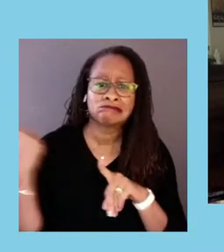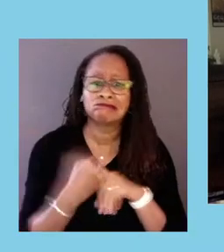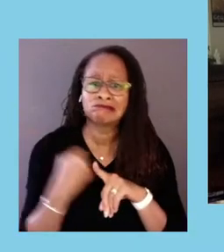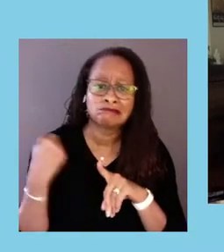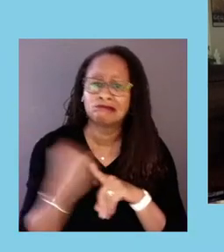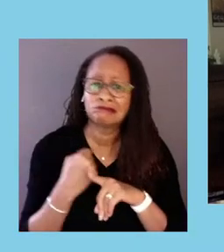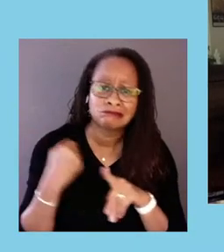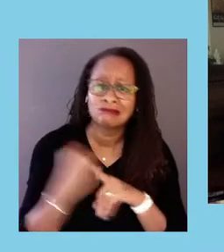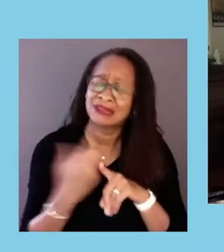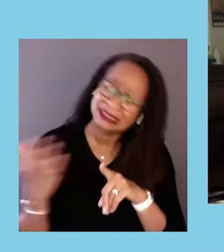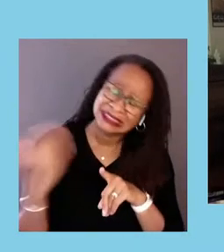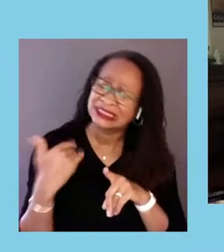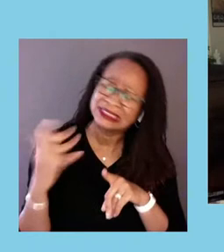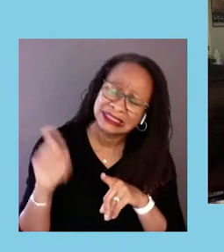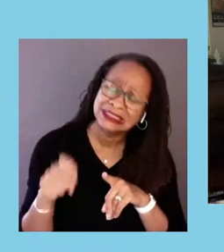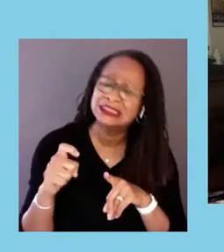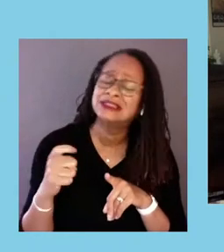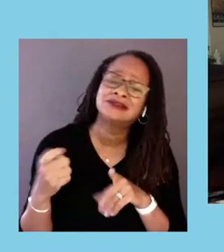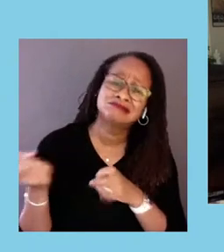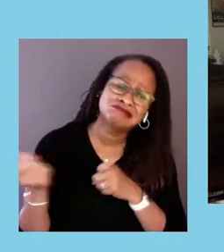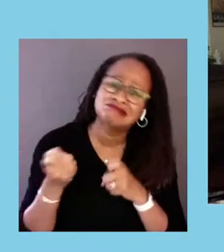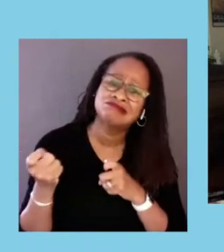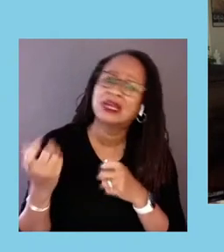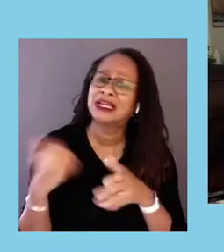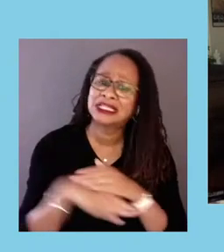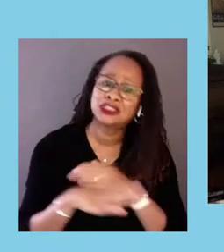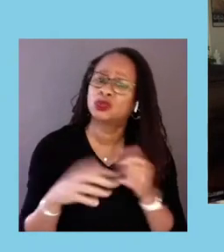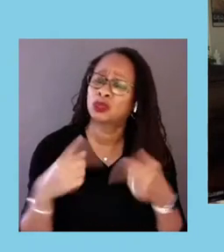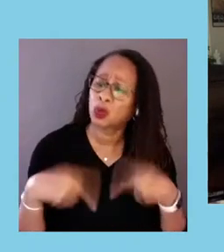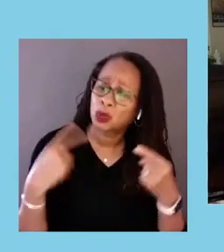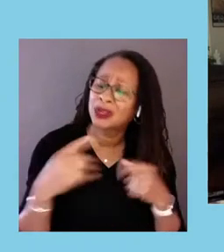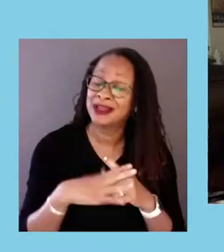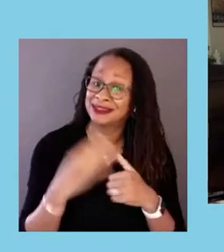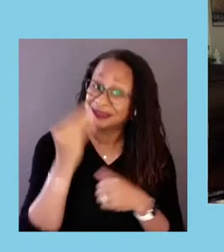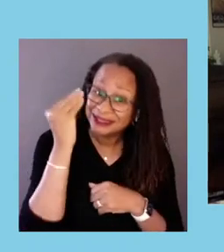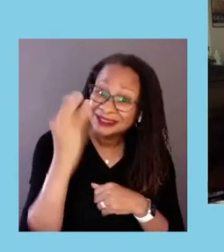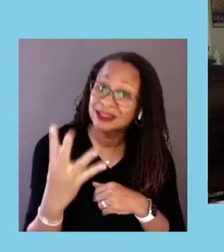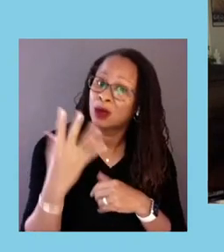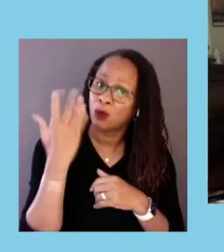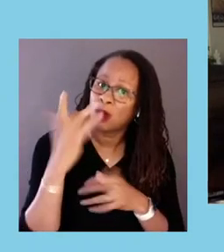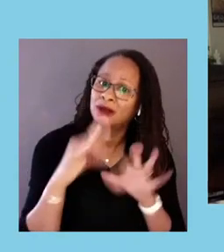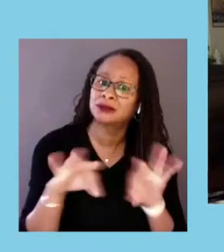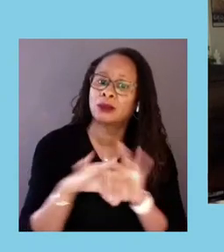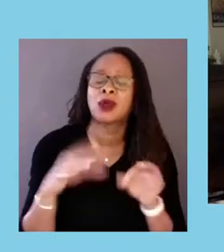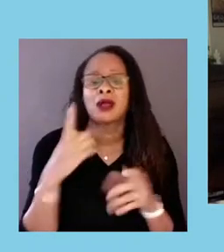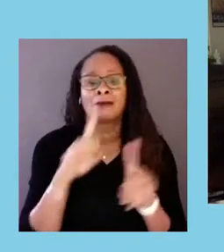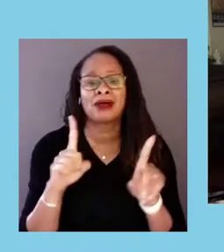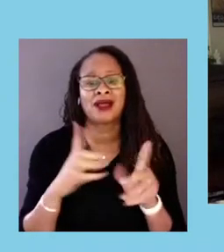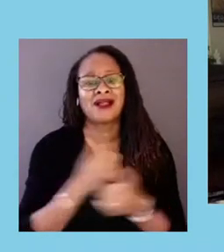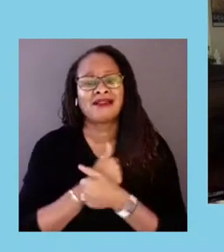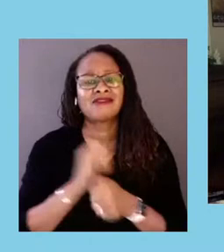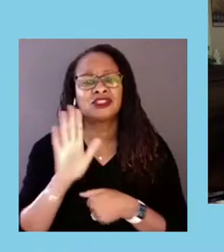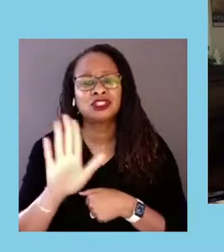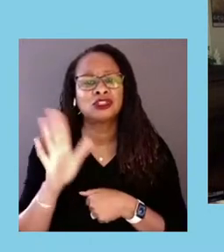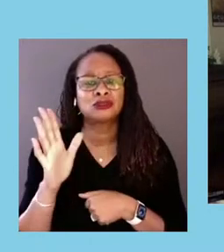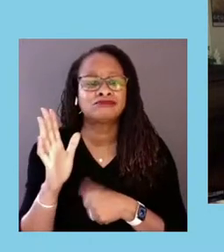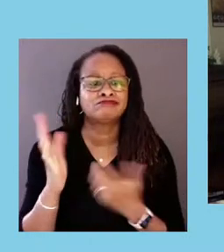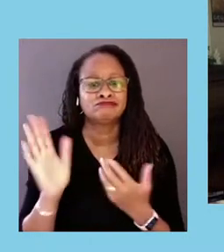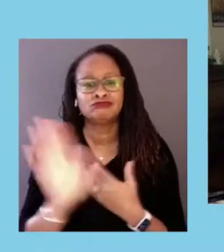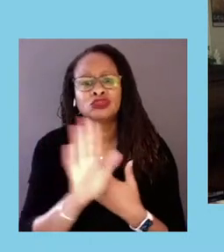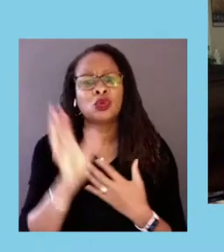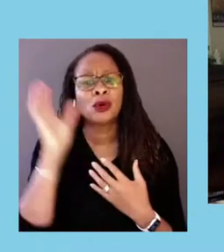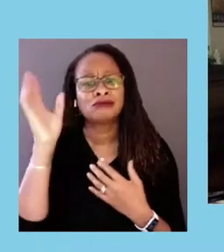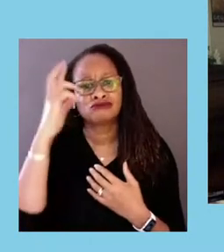people to the fray and tell them why it's so important. But I'd love to hear your reasoning. I'll start with you, David, since you've